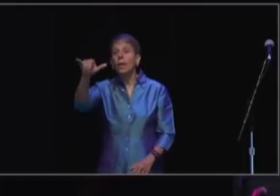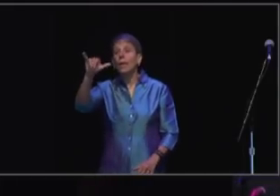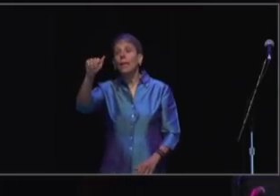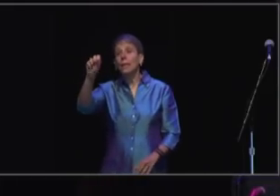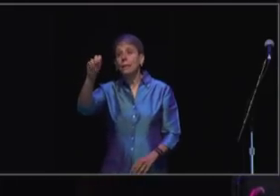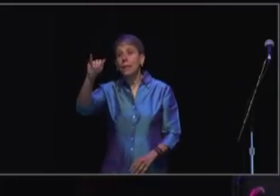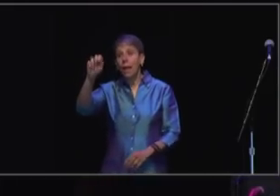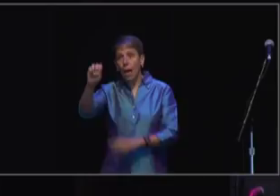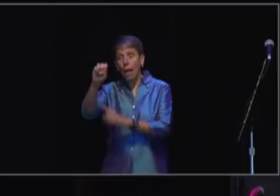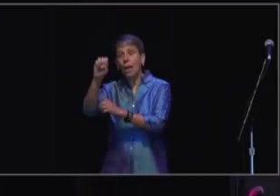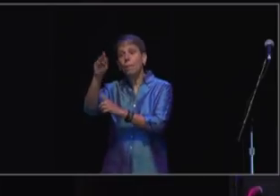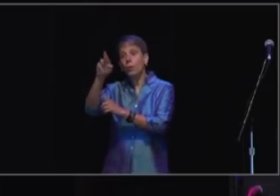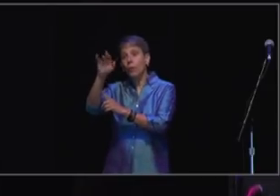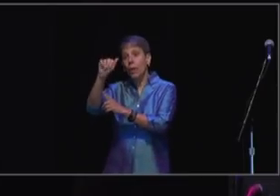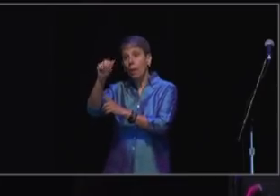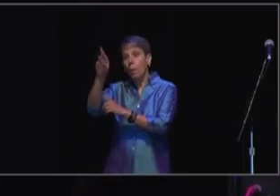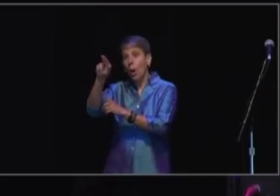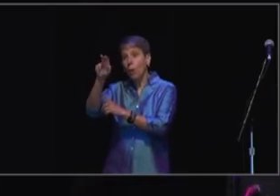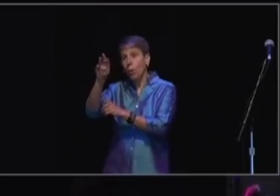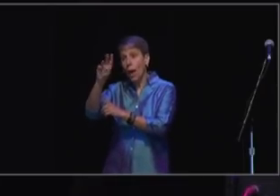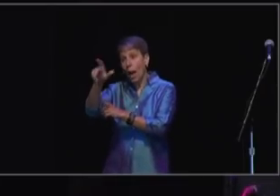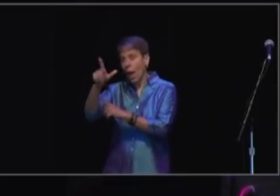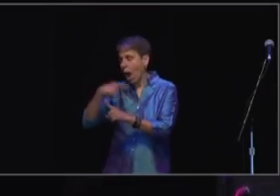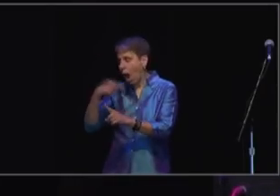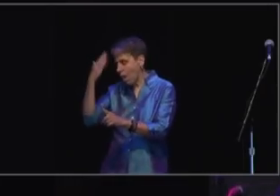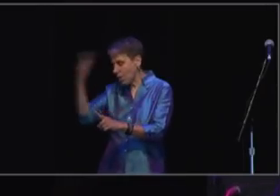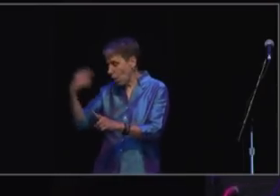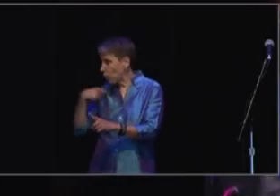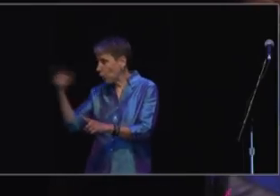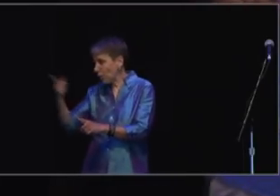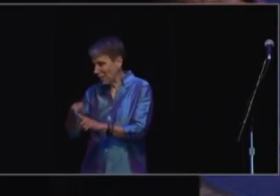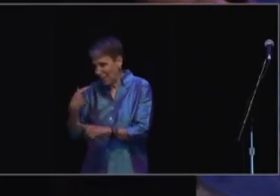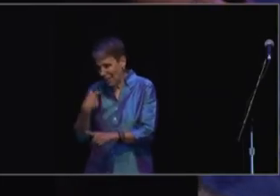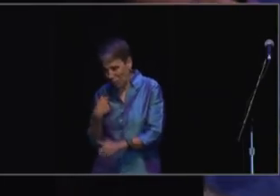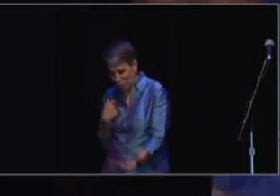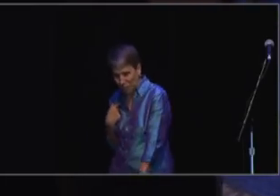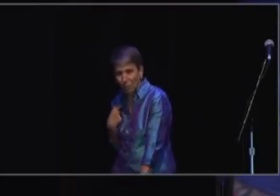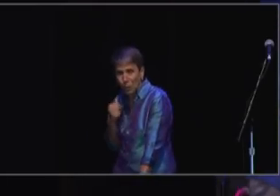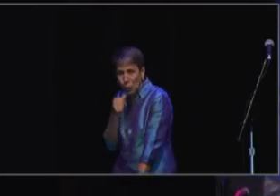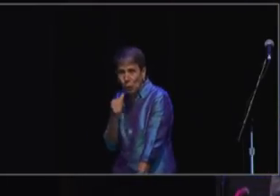Maria Barnwell almost my entire life.